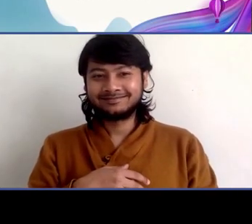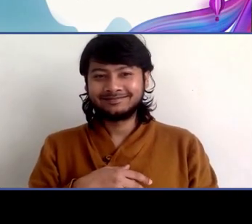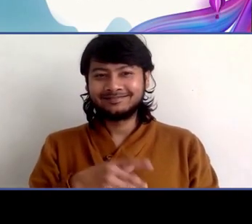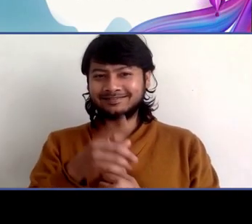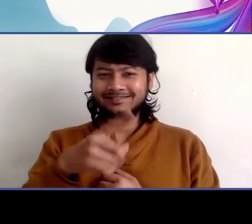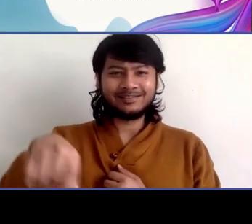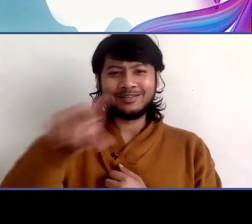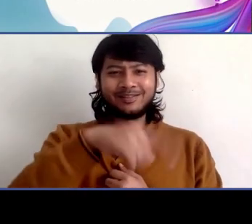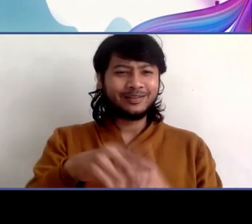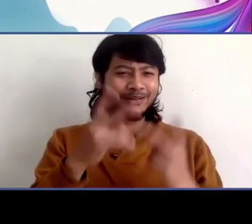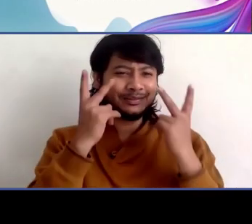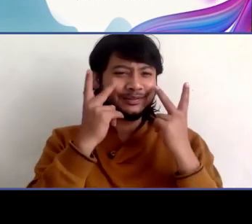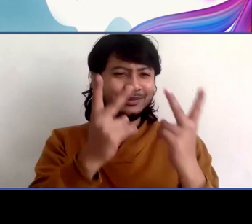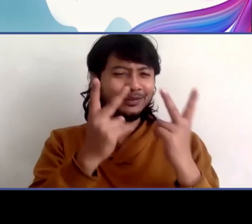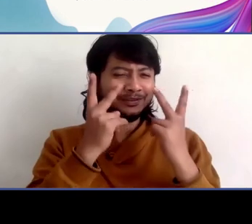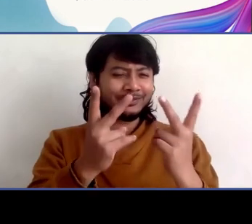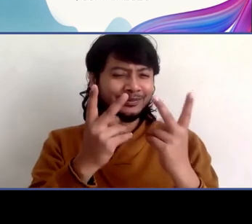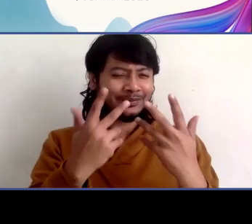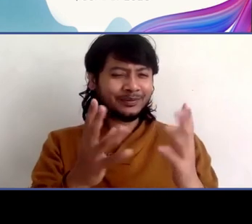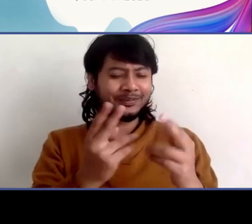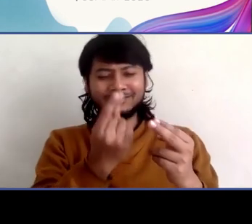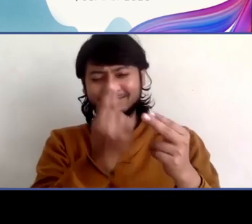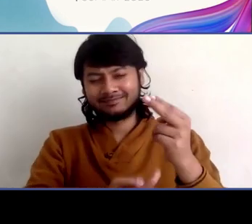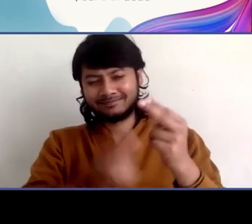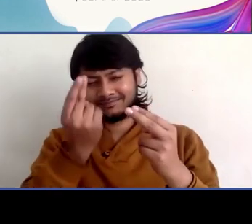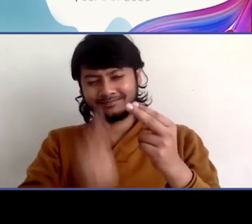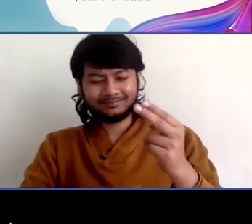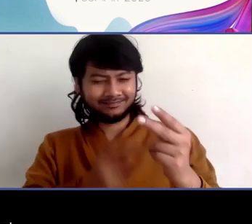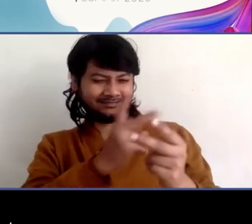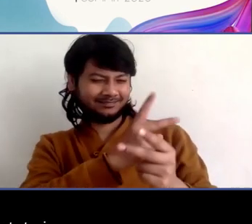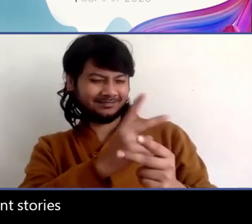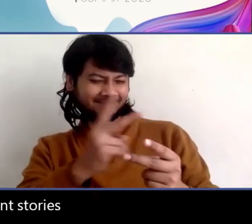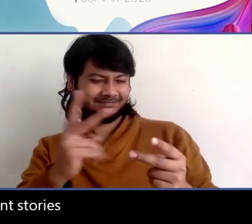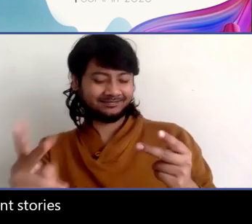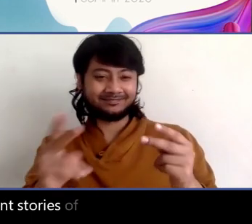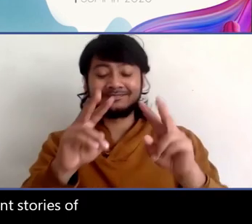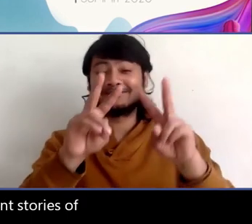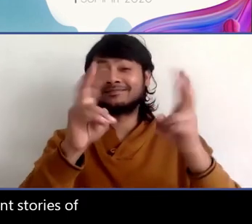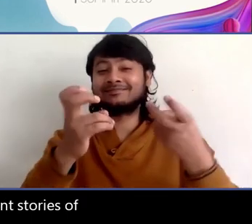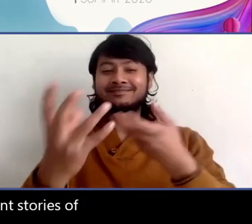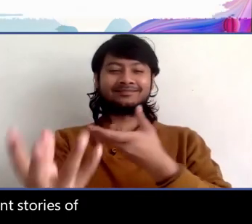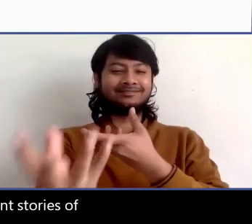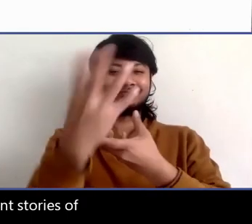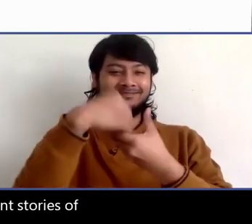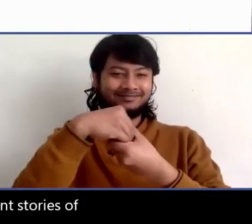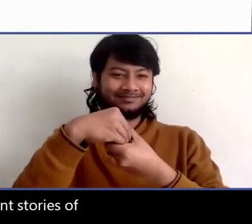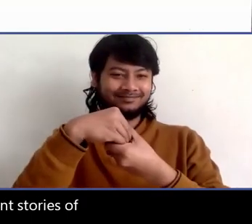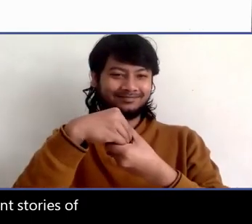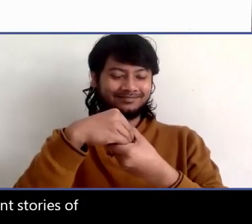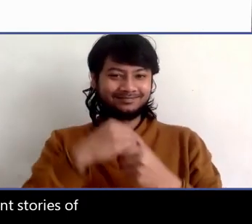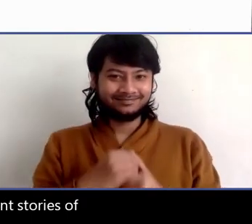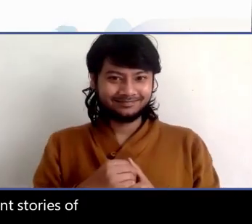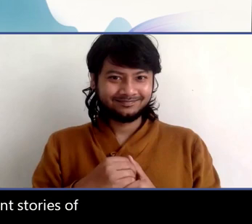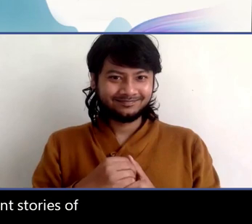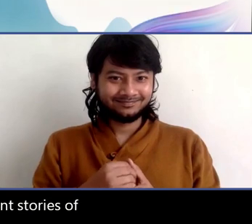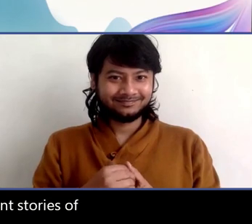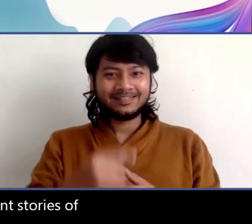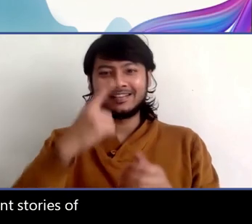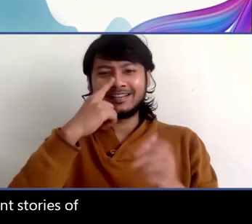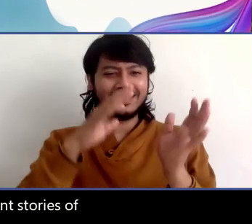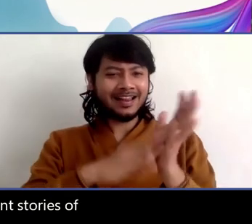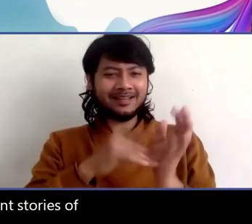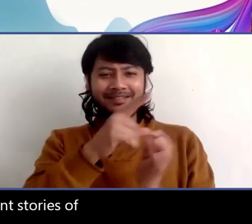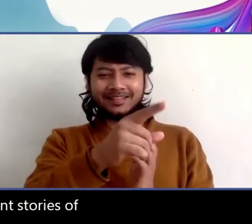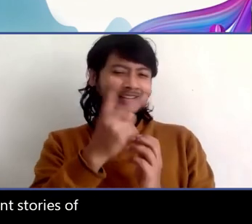watched, and experienced different stories of inclusion today. And from how vision didn't stop Mega